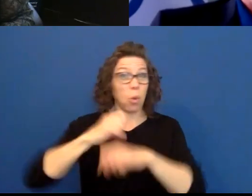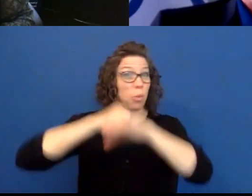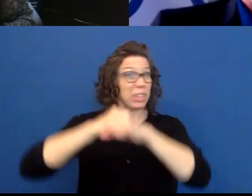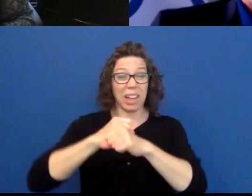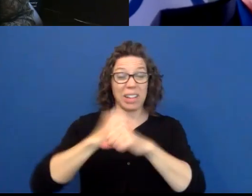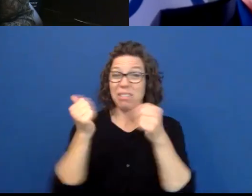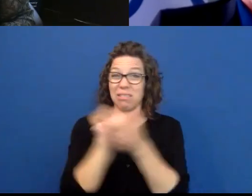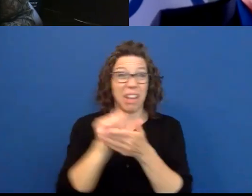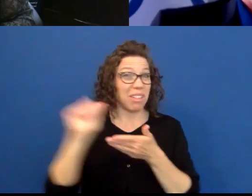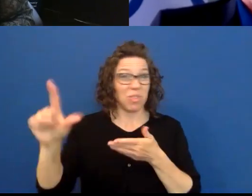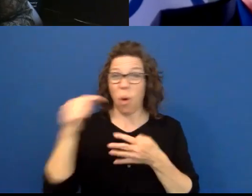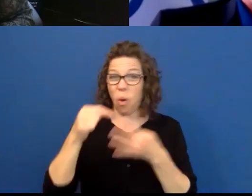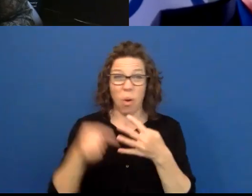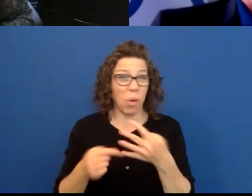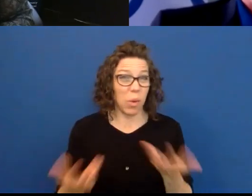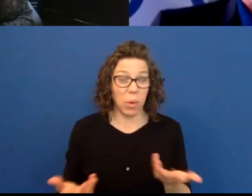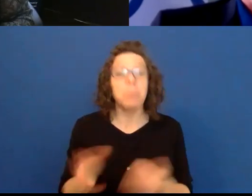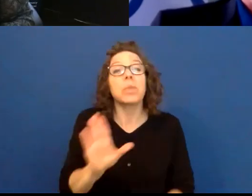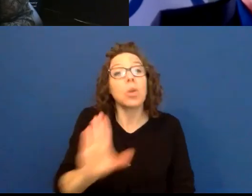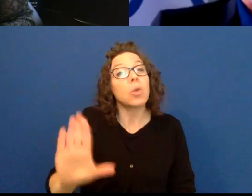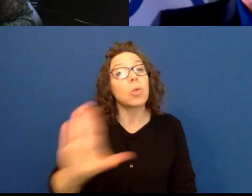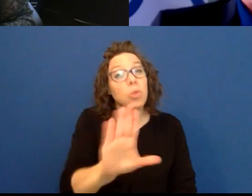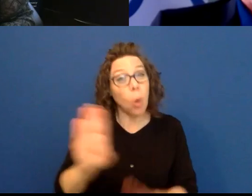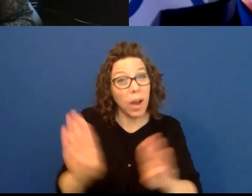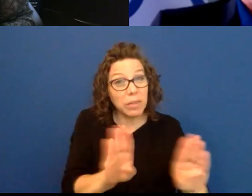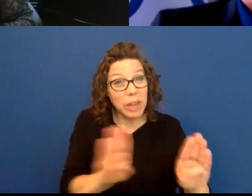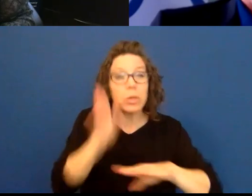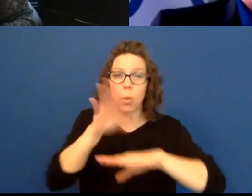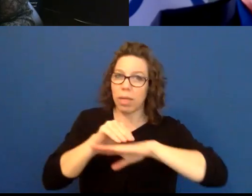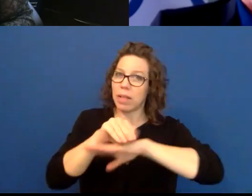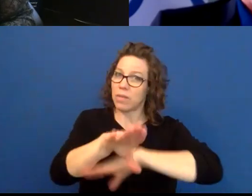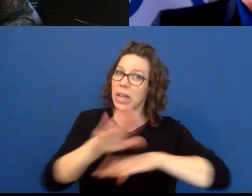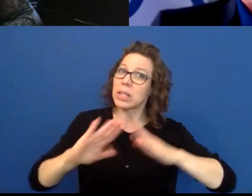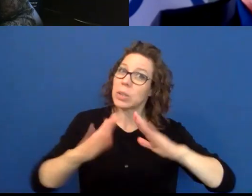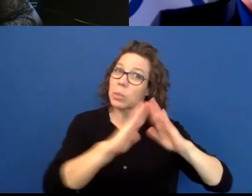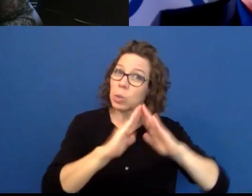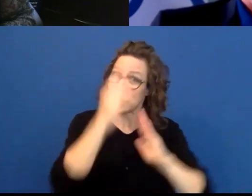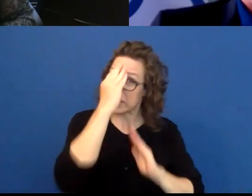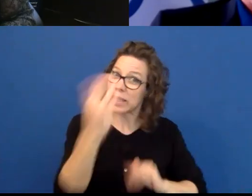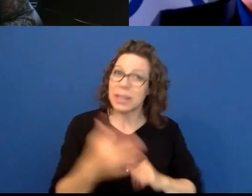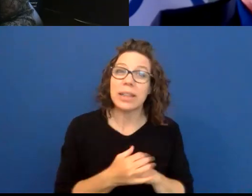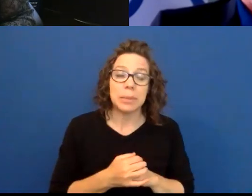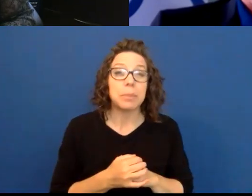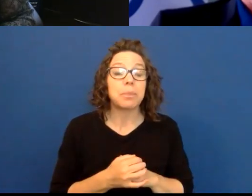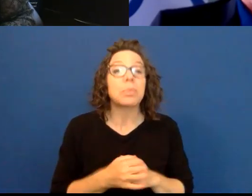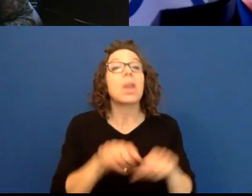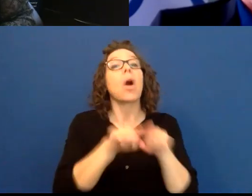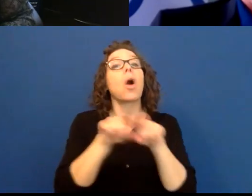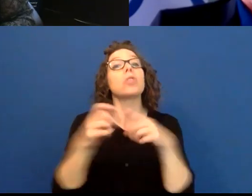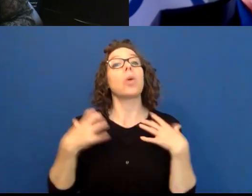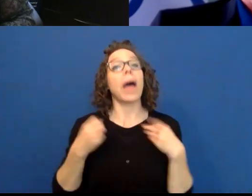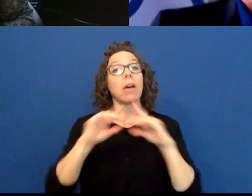this pandemic. Your individual actions do affect the community as a whole. In addition, the health department